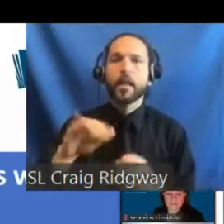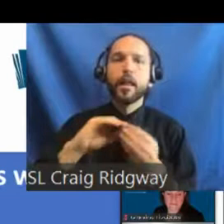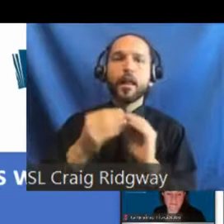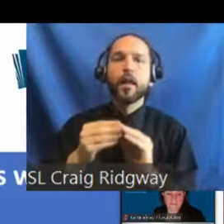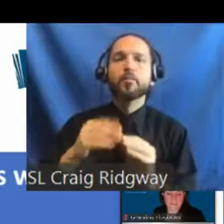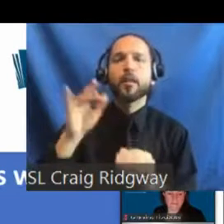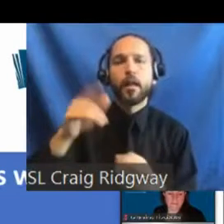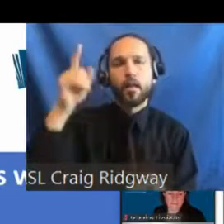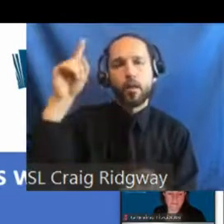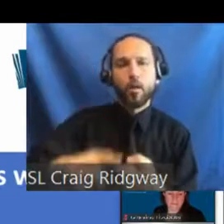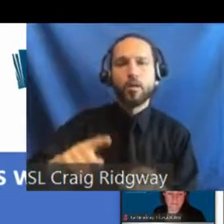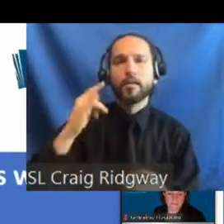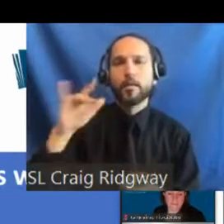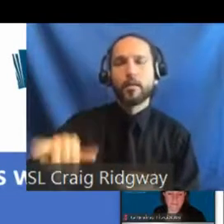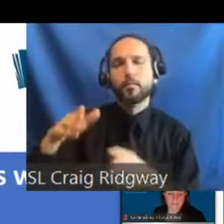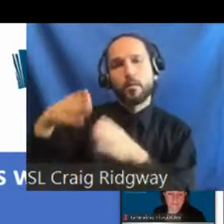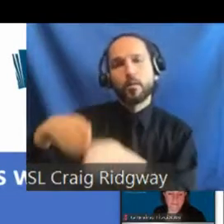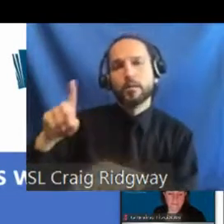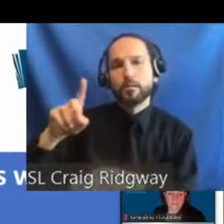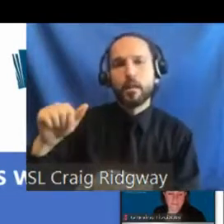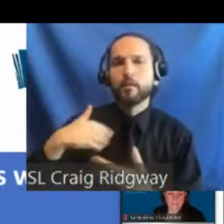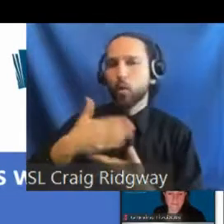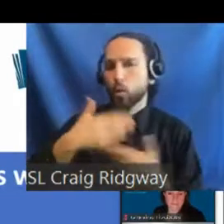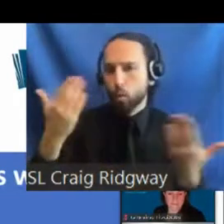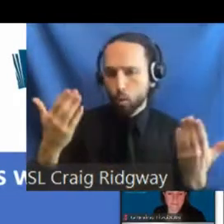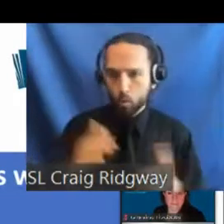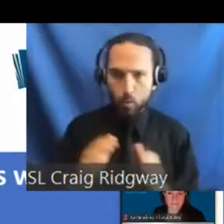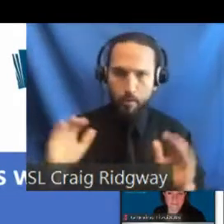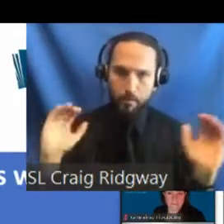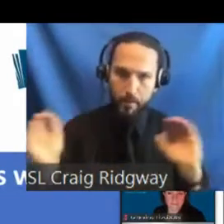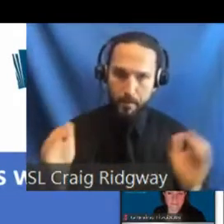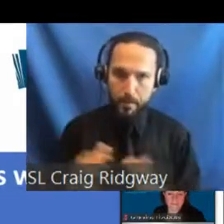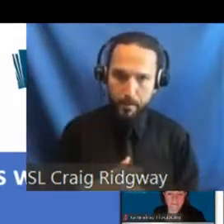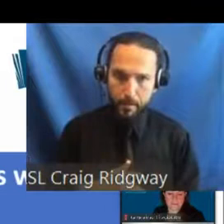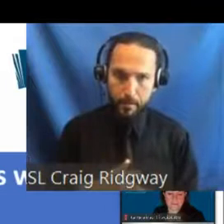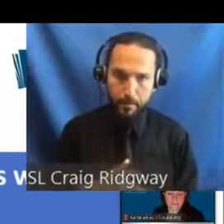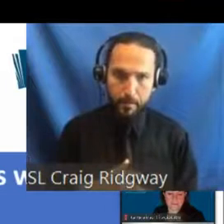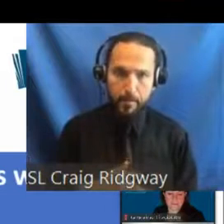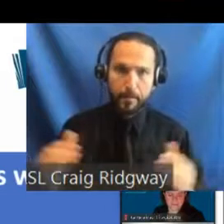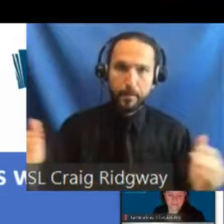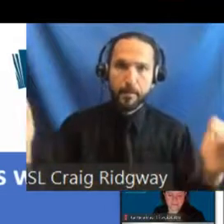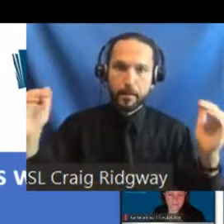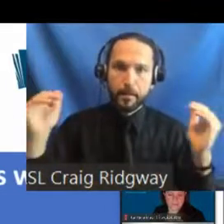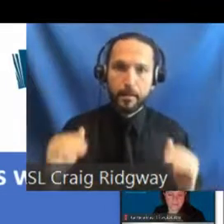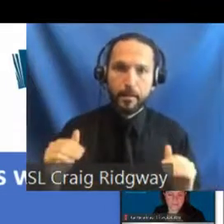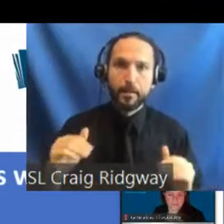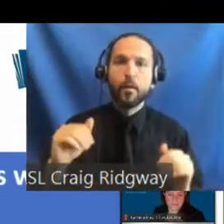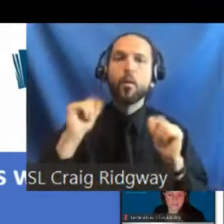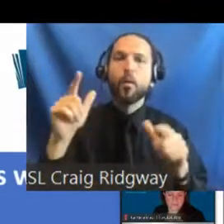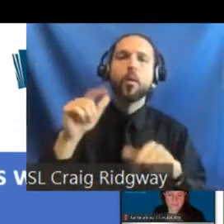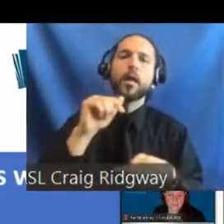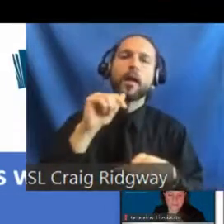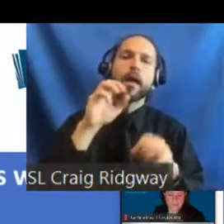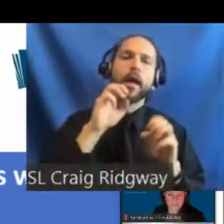with a disability than for those with no disability. Across all educational attainment groups,